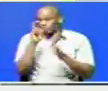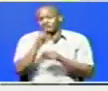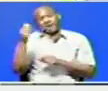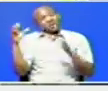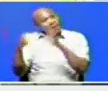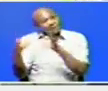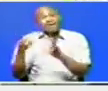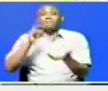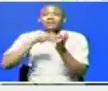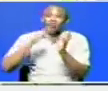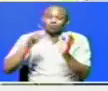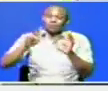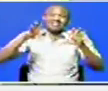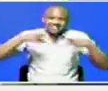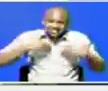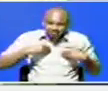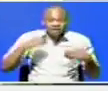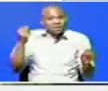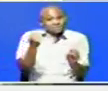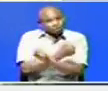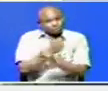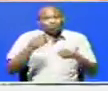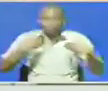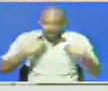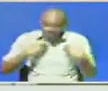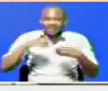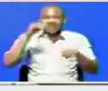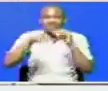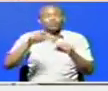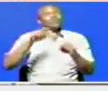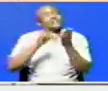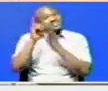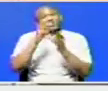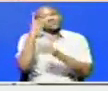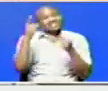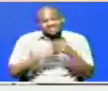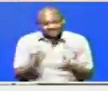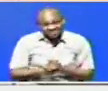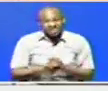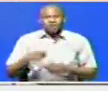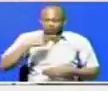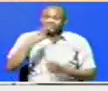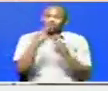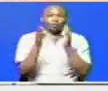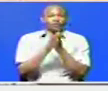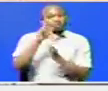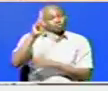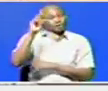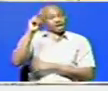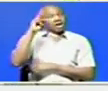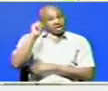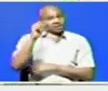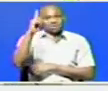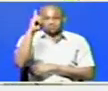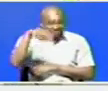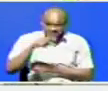we might as well accept that we are not going to be able to have an election on 26th of October. We reached out to the United Nations Development Fund